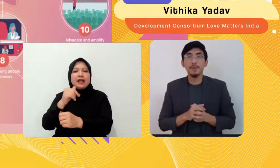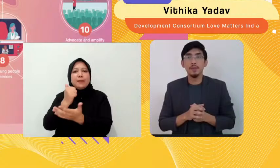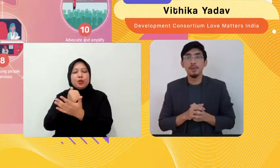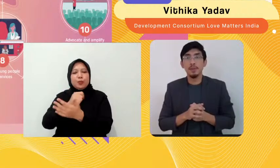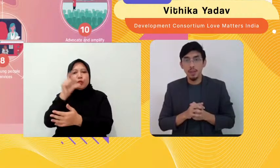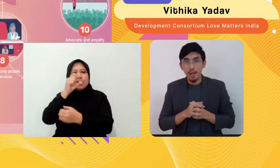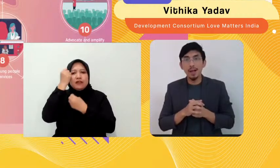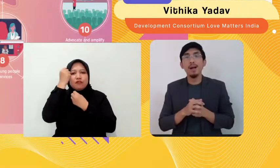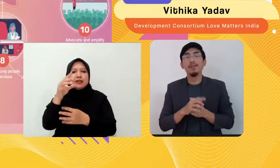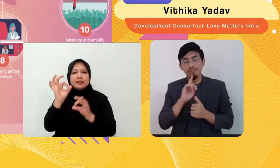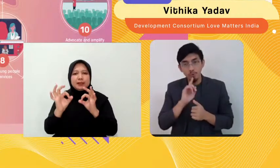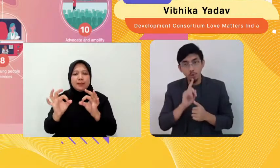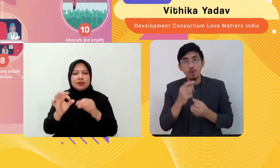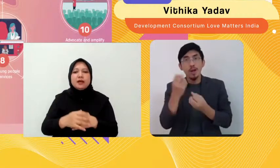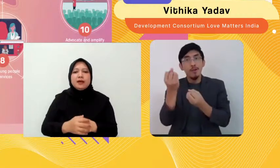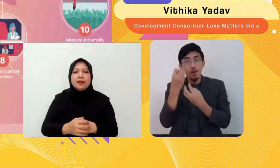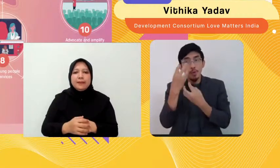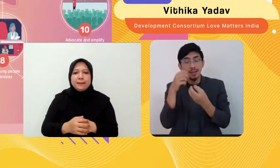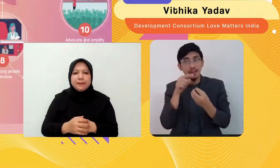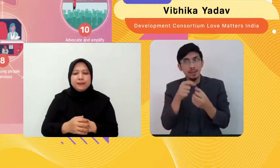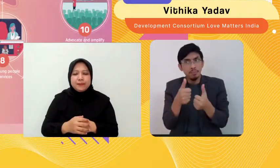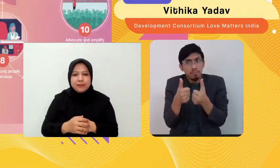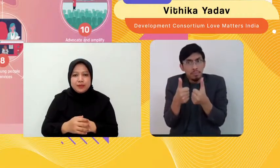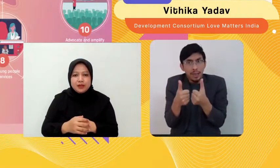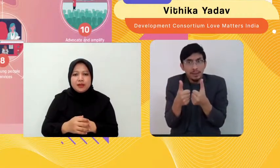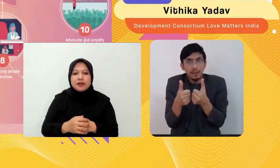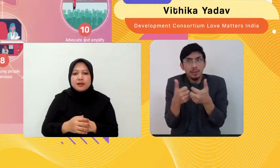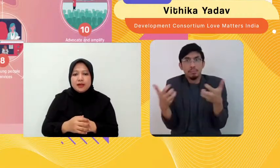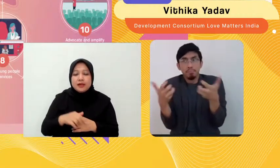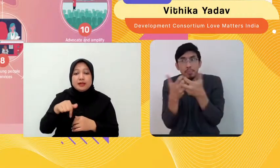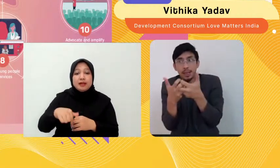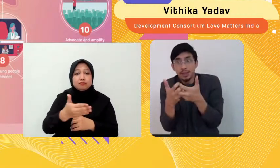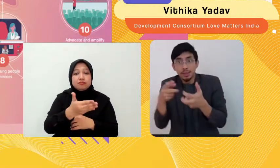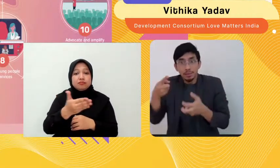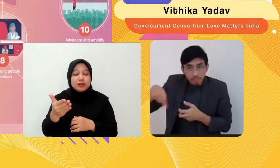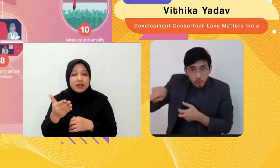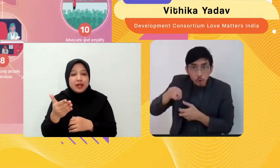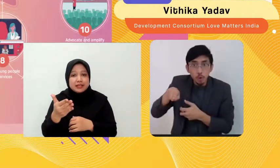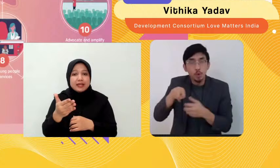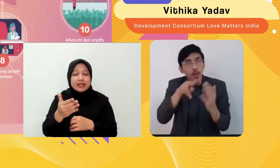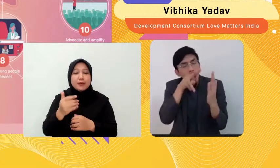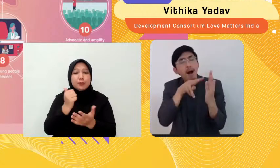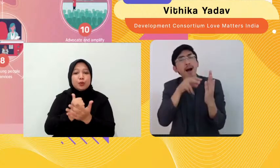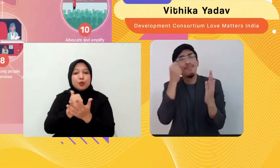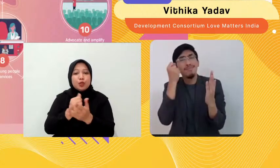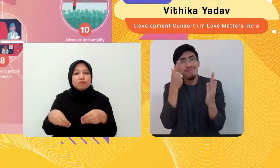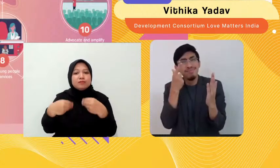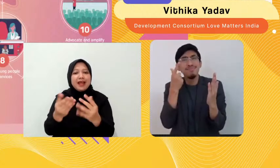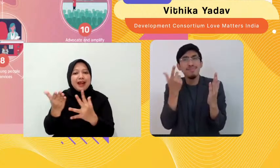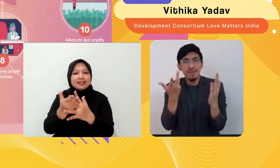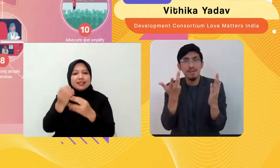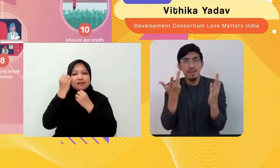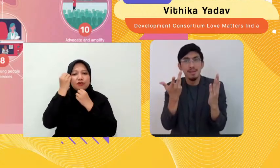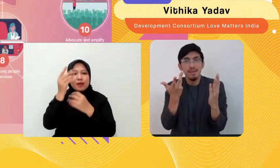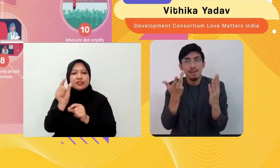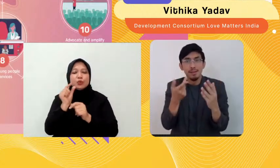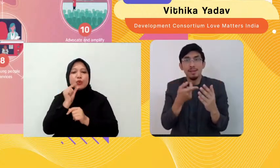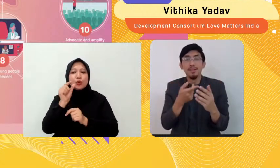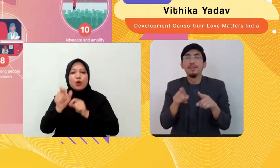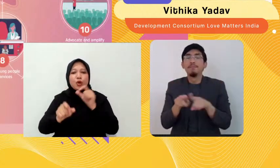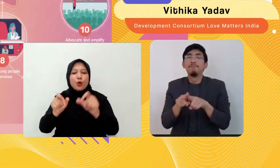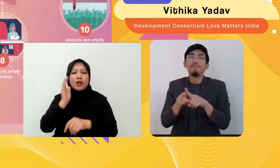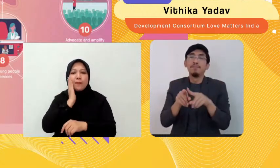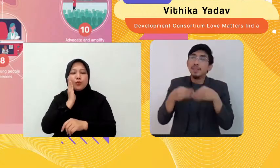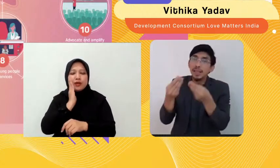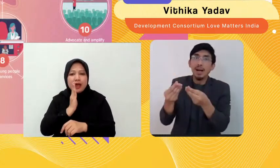of giving what young people were looking for, but which is fact-based and science-based information, and essentially